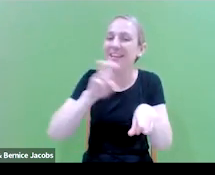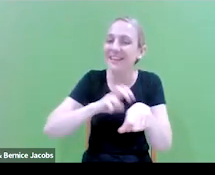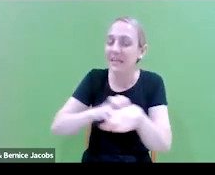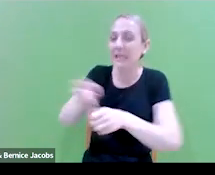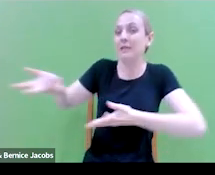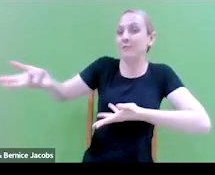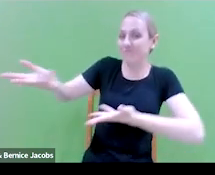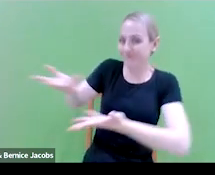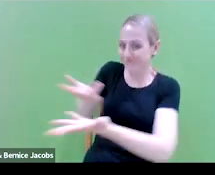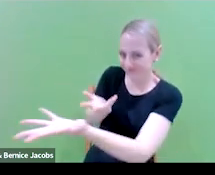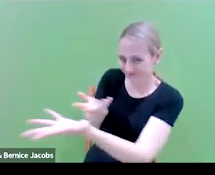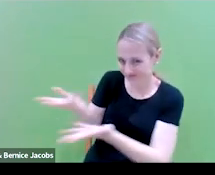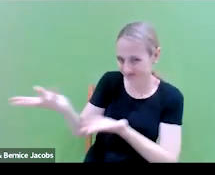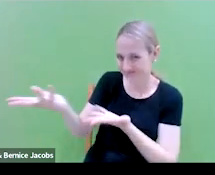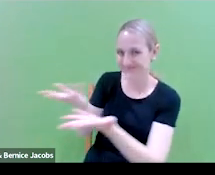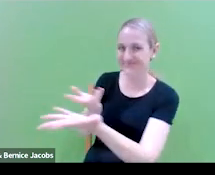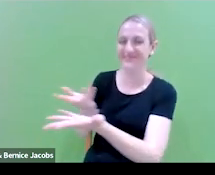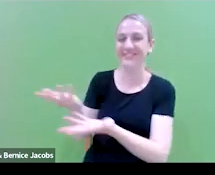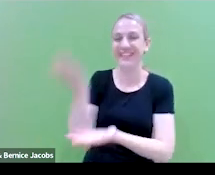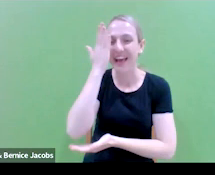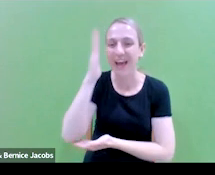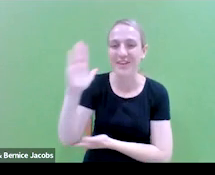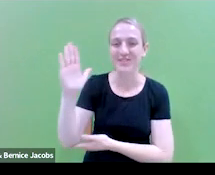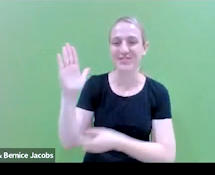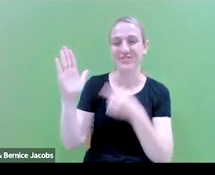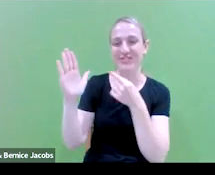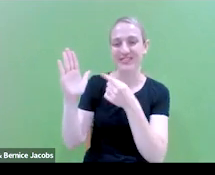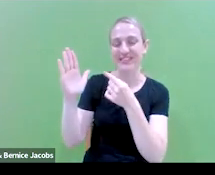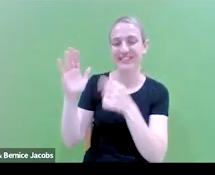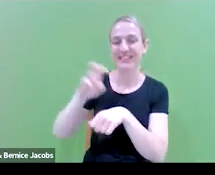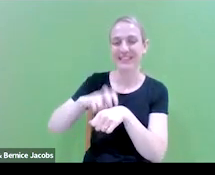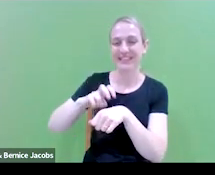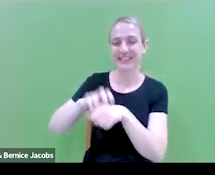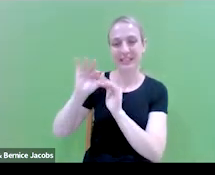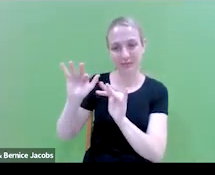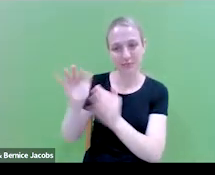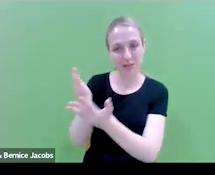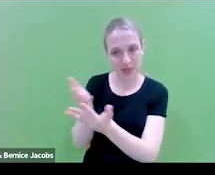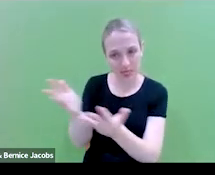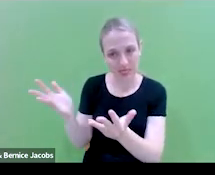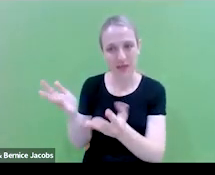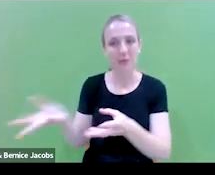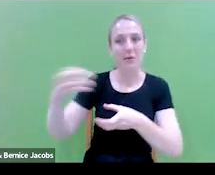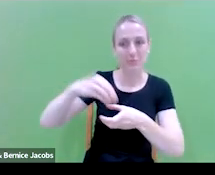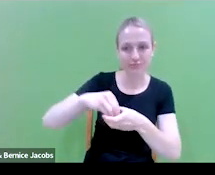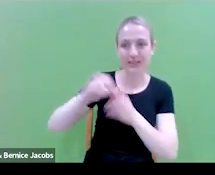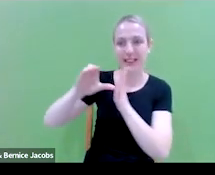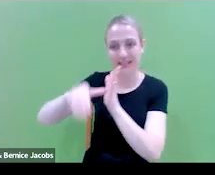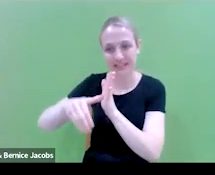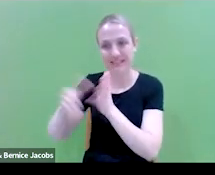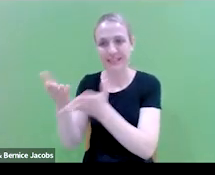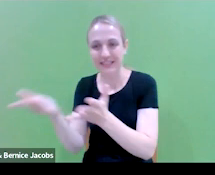people. So having the right attitude plays a big role in getting people with disabilities to be integrated